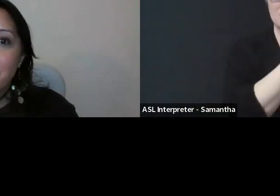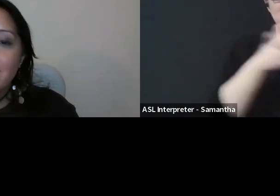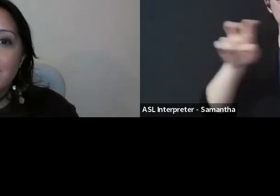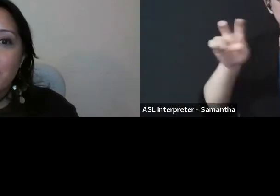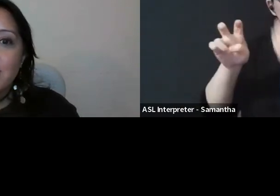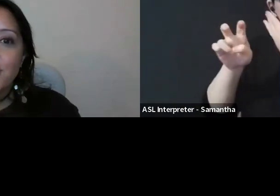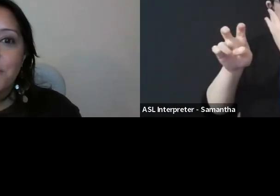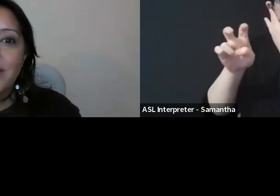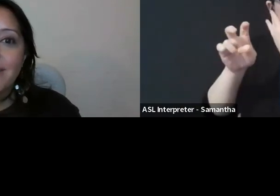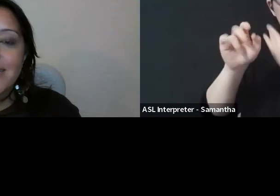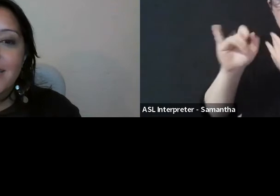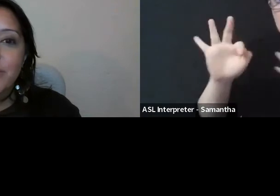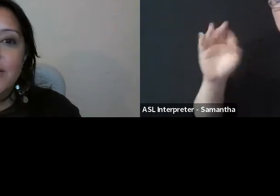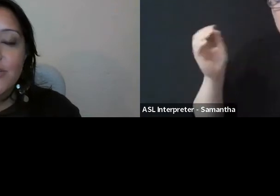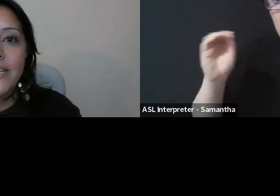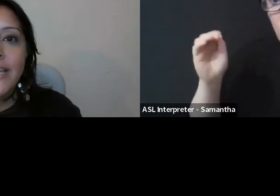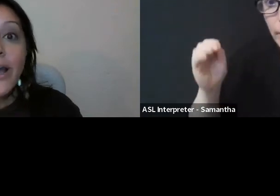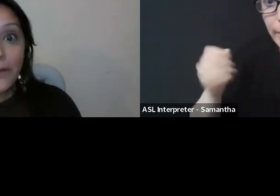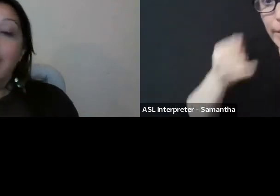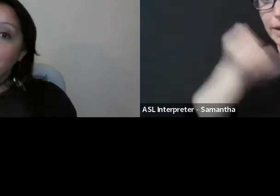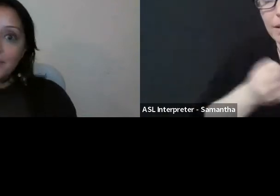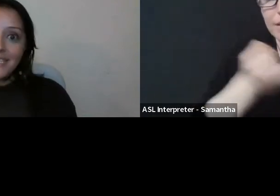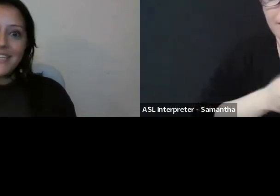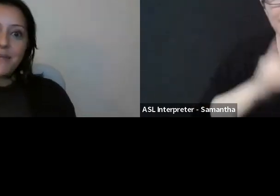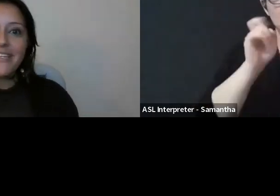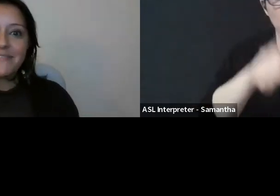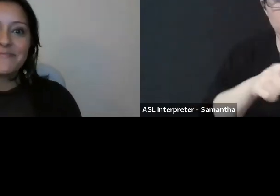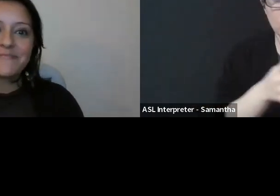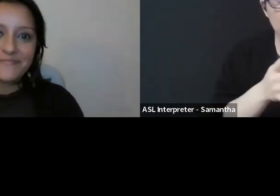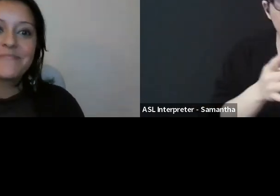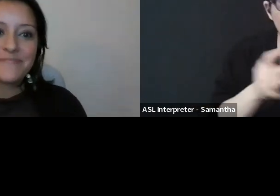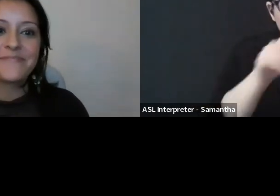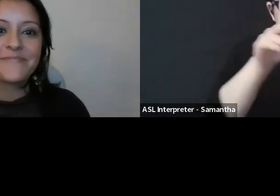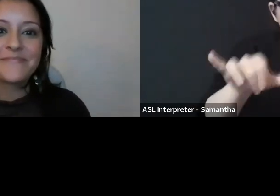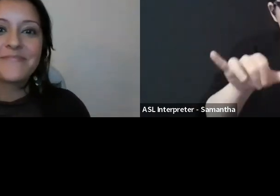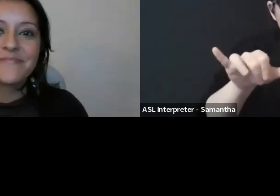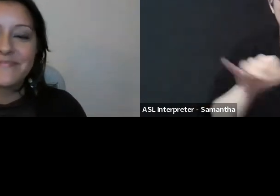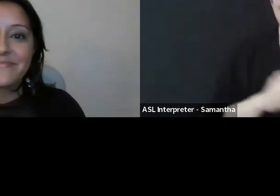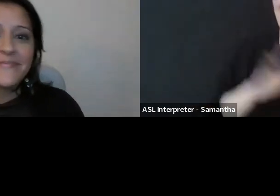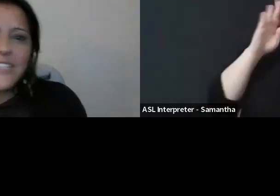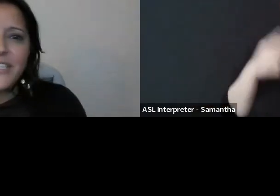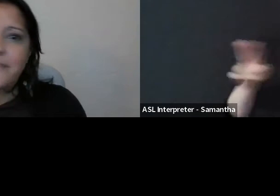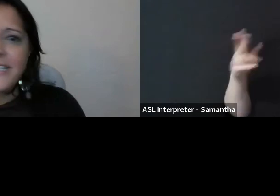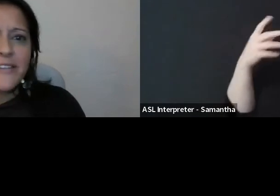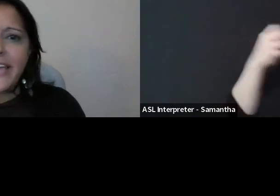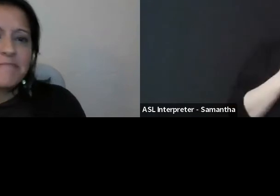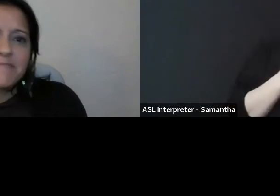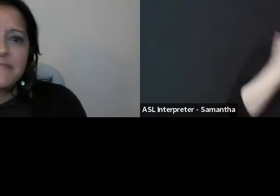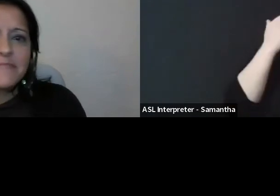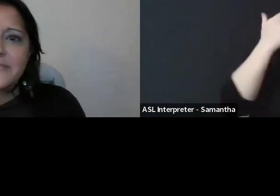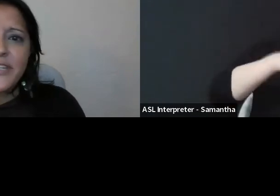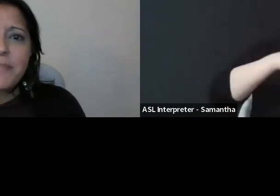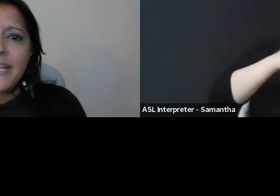none of my panelists wanted to jump in on this last question. Oh, Amy, please come on in. I will be very brief because I know it's okay.